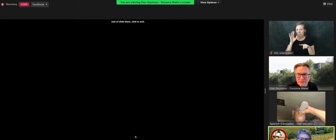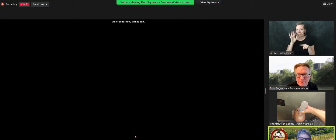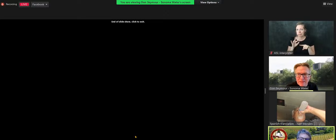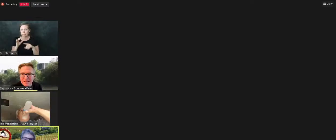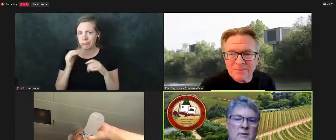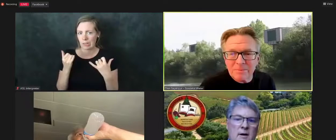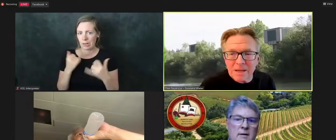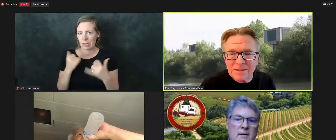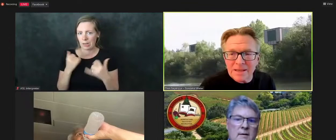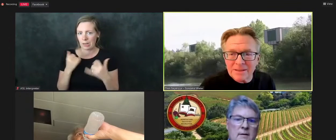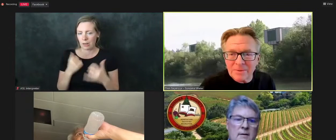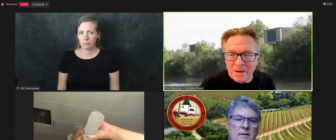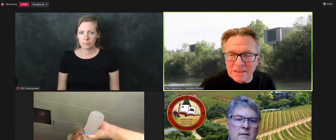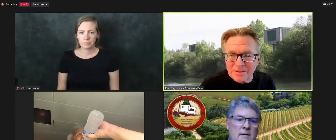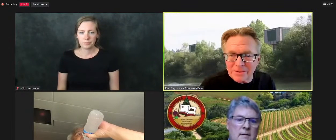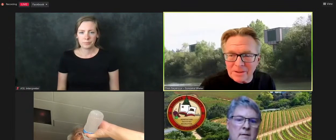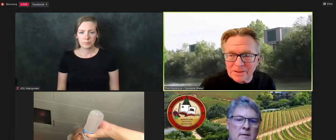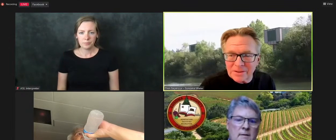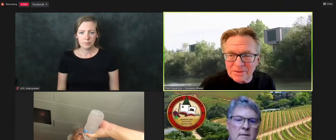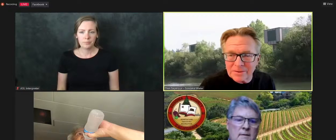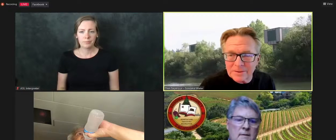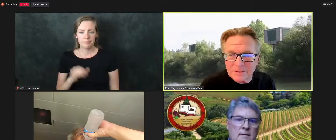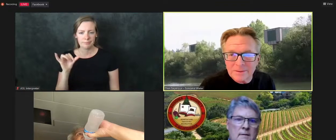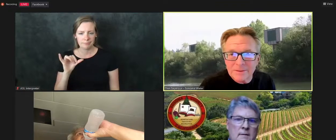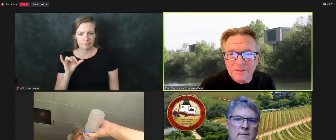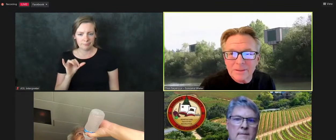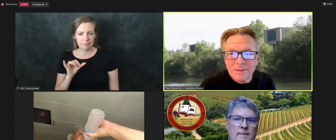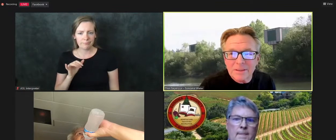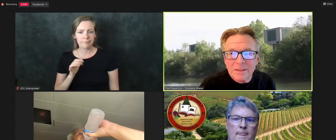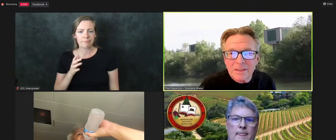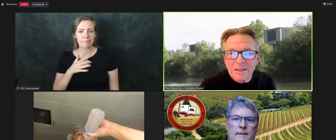black. Yeah, that's what mine's doing also.